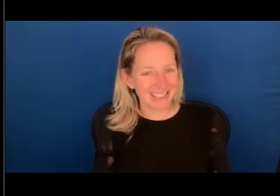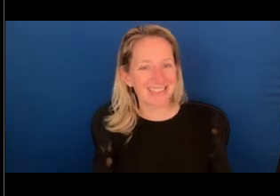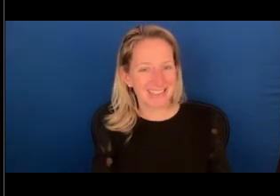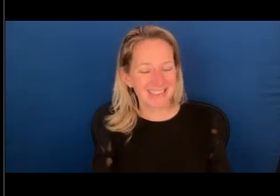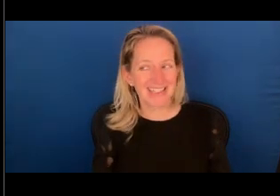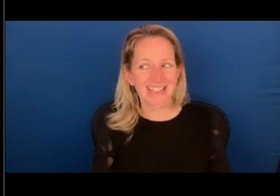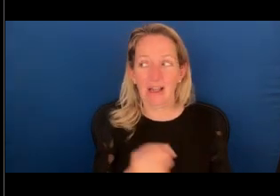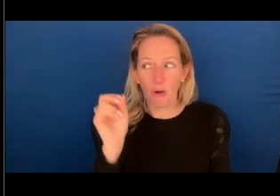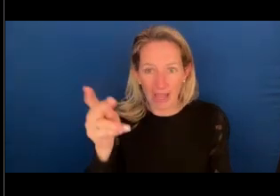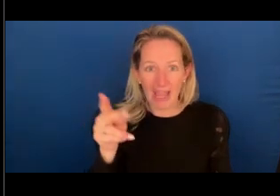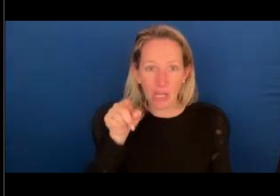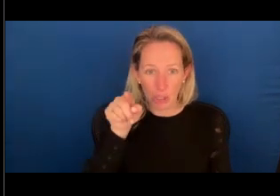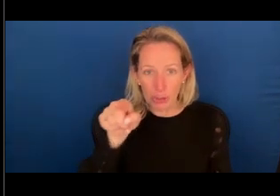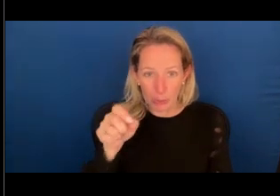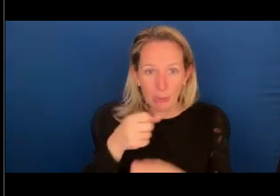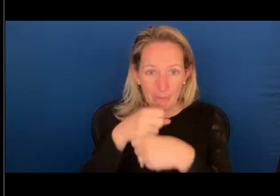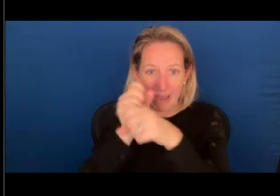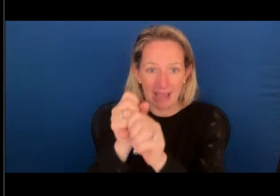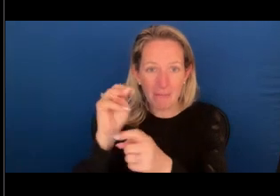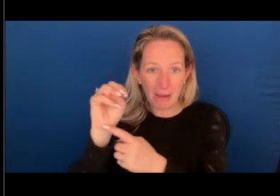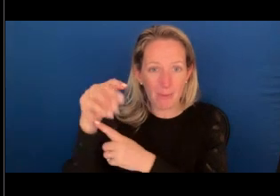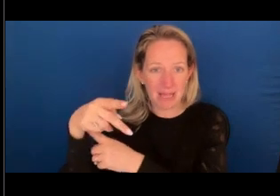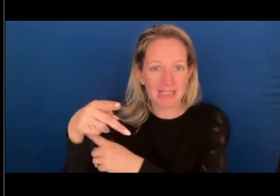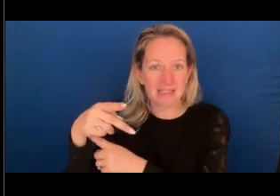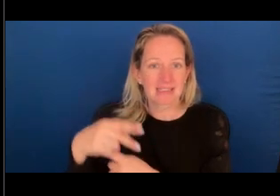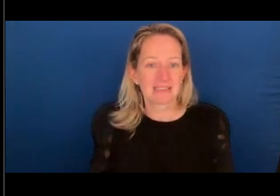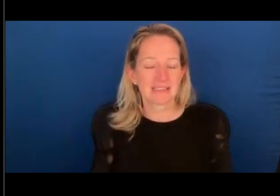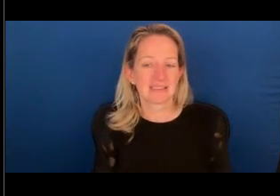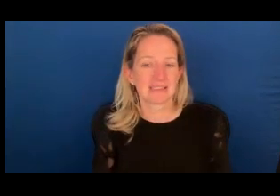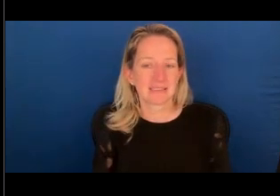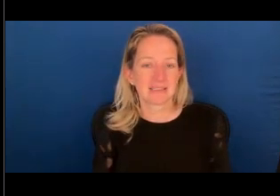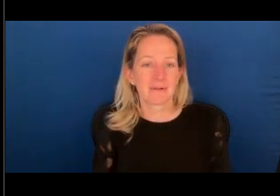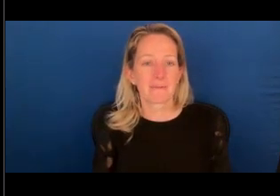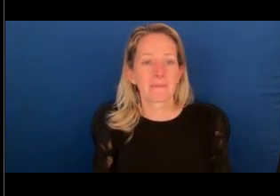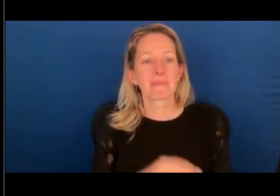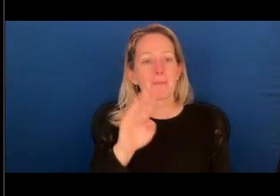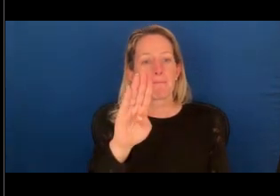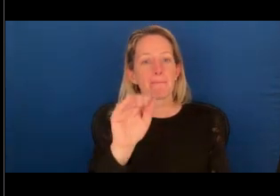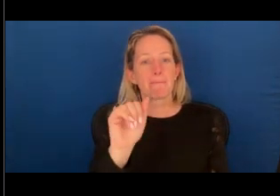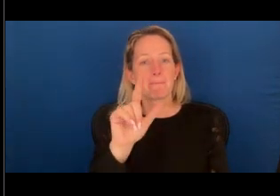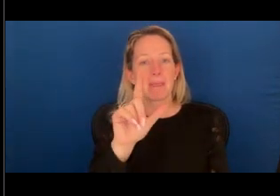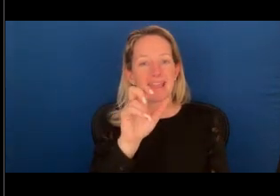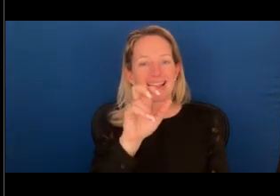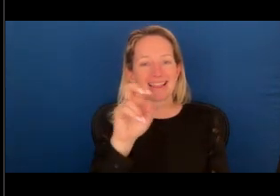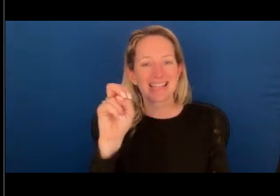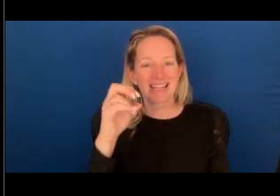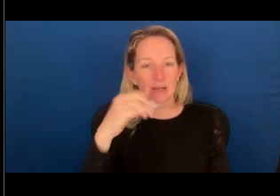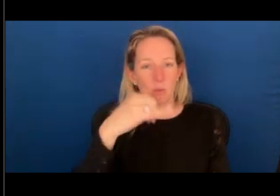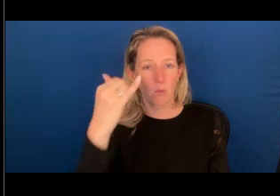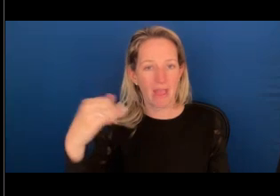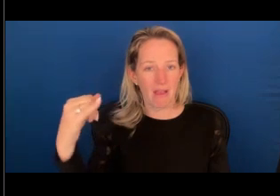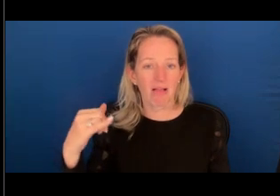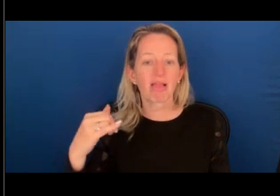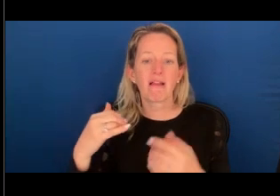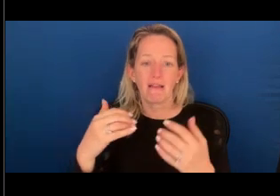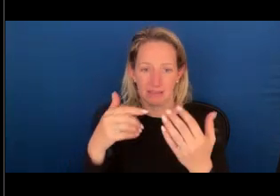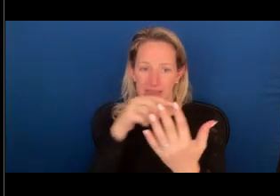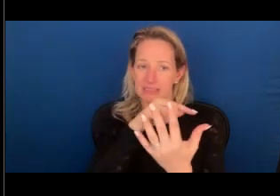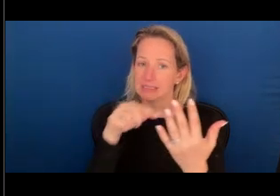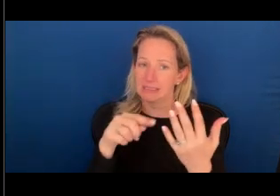make microplastics. So here you can see that baleen whales actually have a lot of problems of